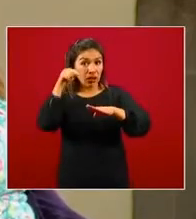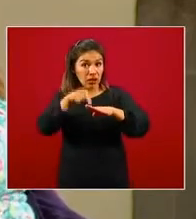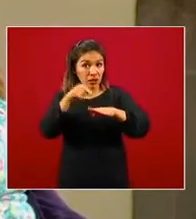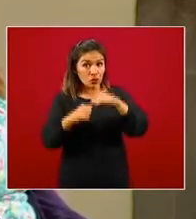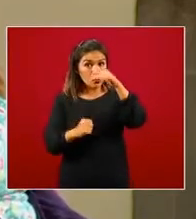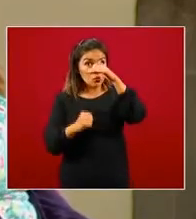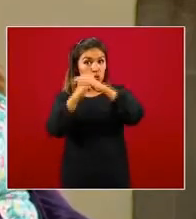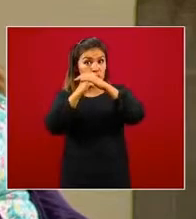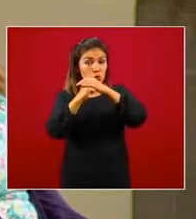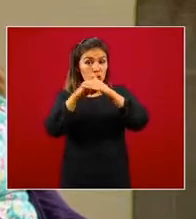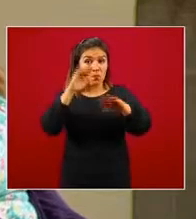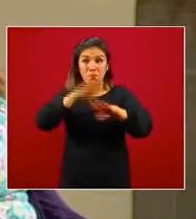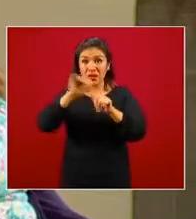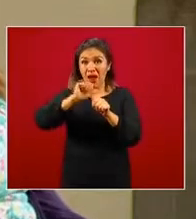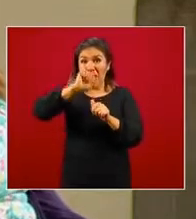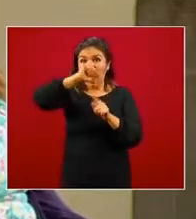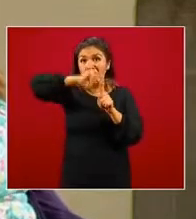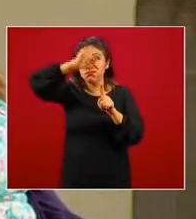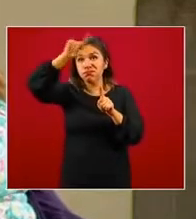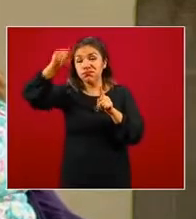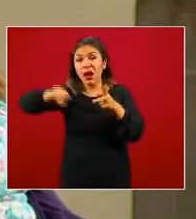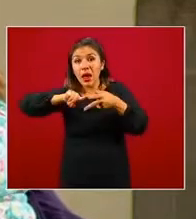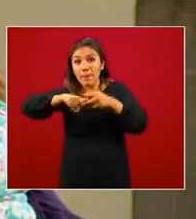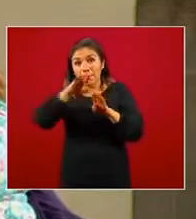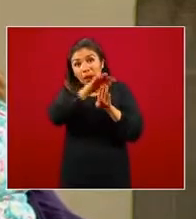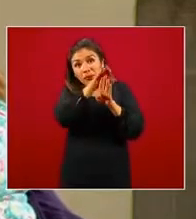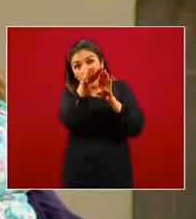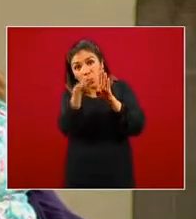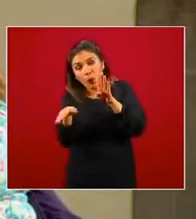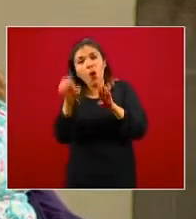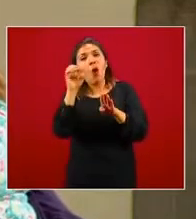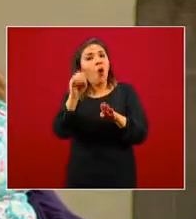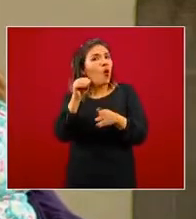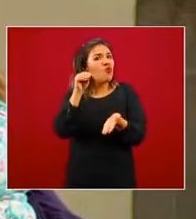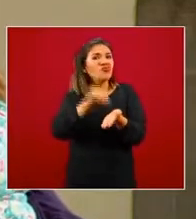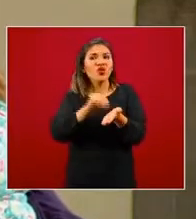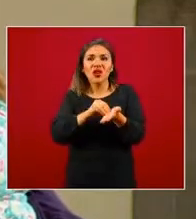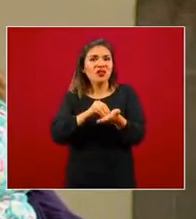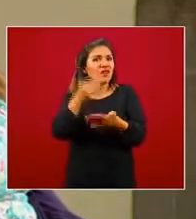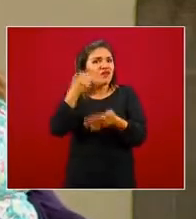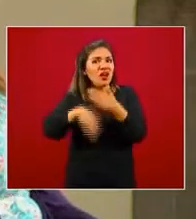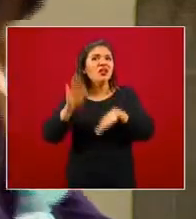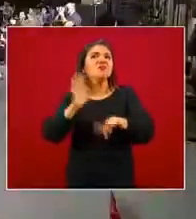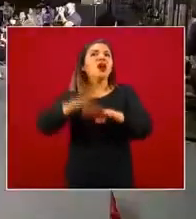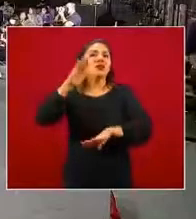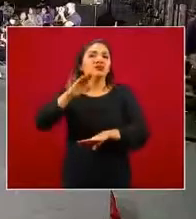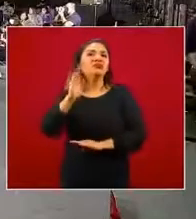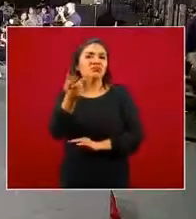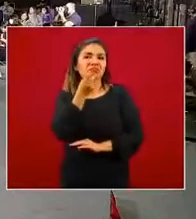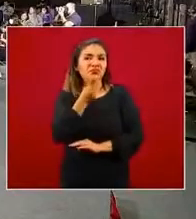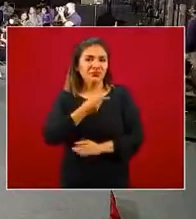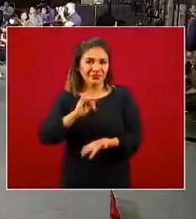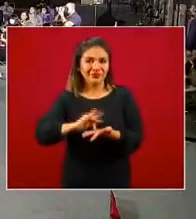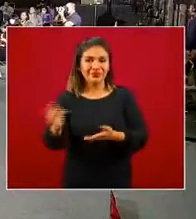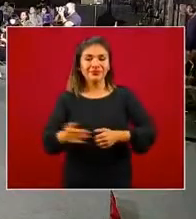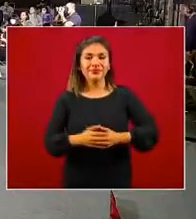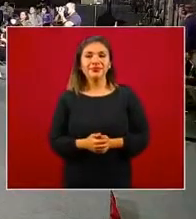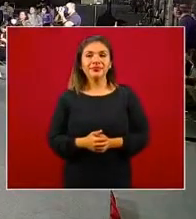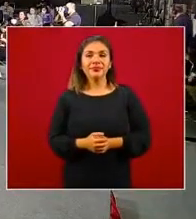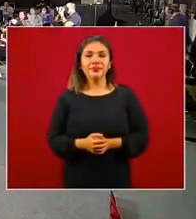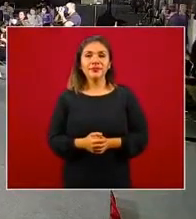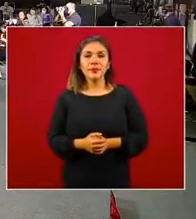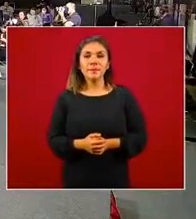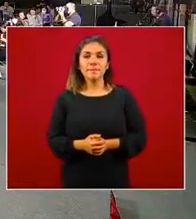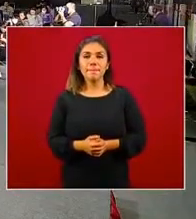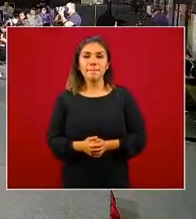this the inflection point? Is this the breaking point? Is the curve going to go down, or are we going, if we not reached the mesa